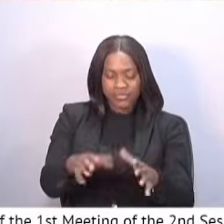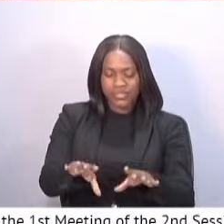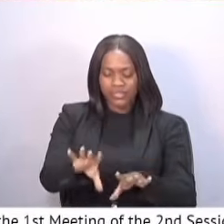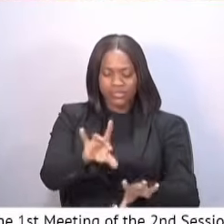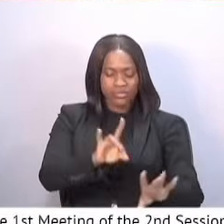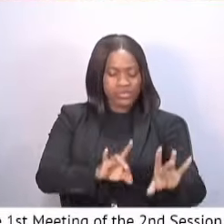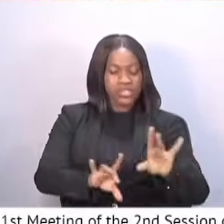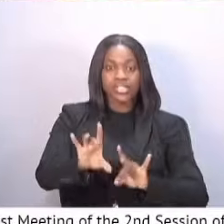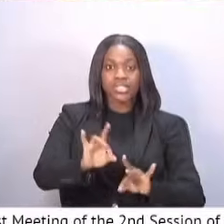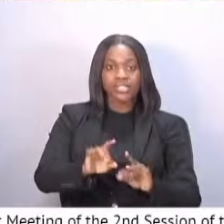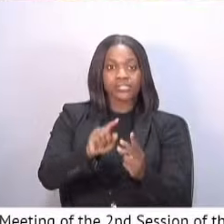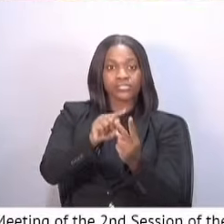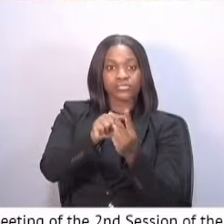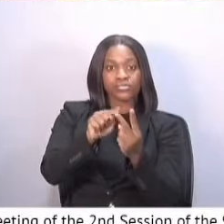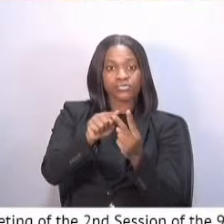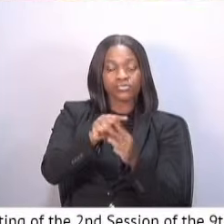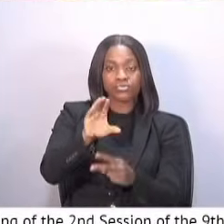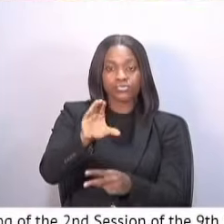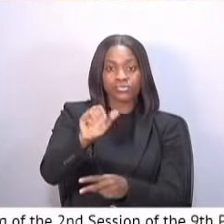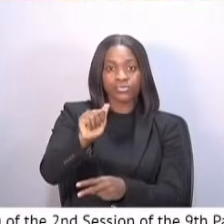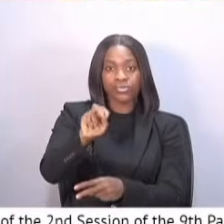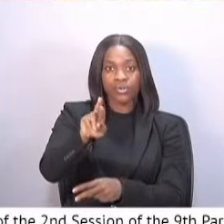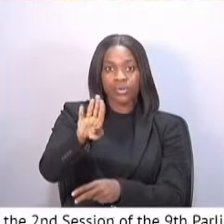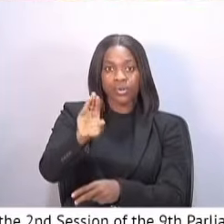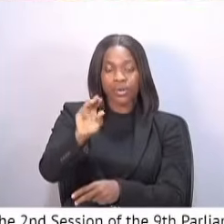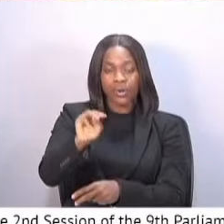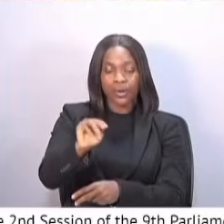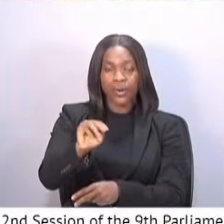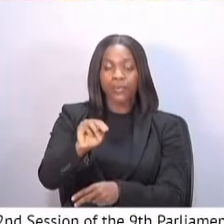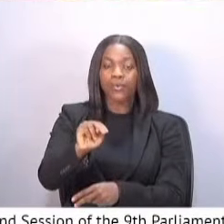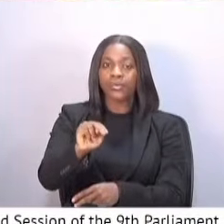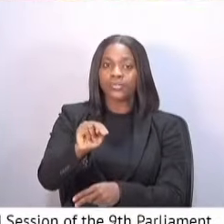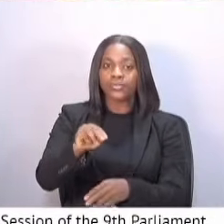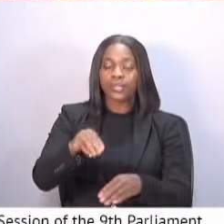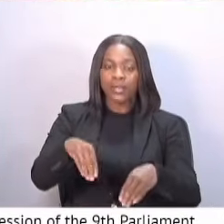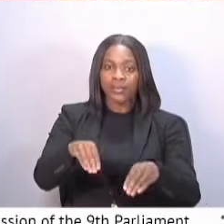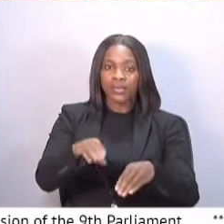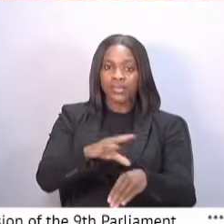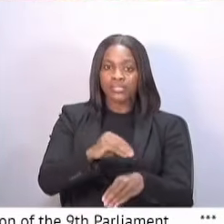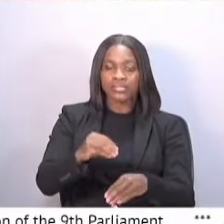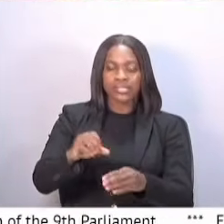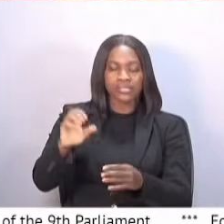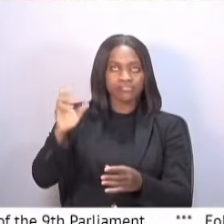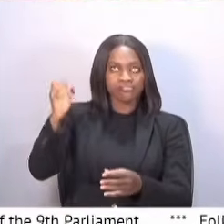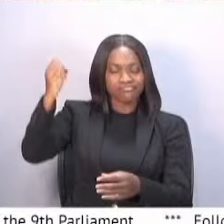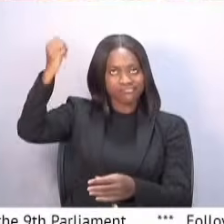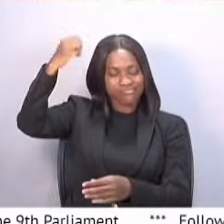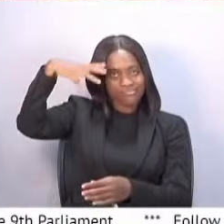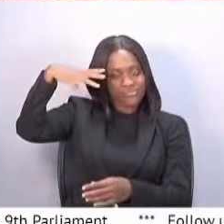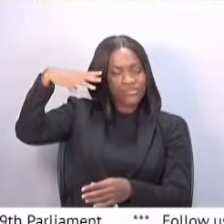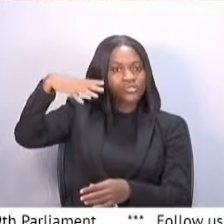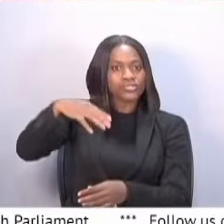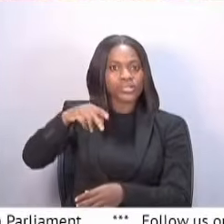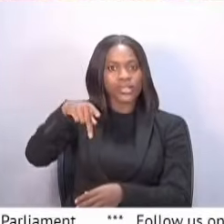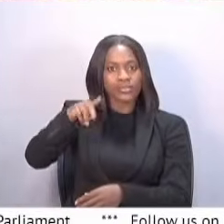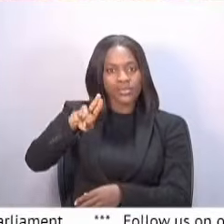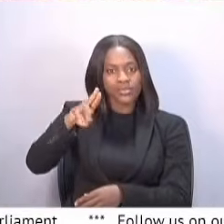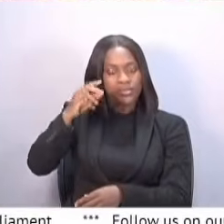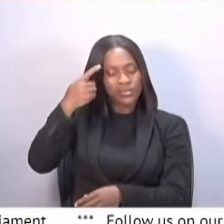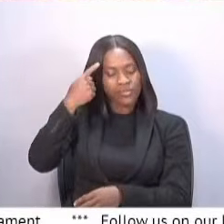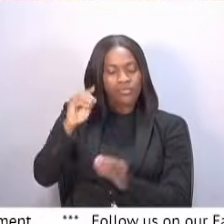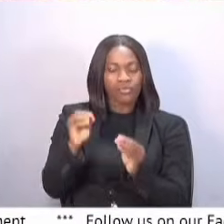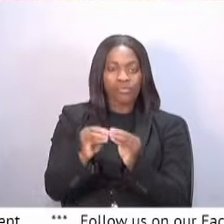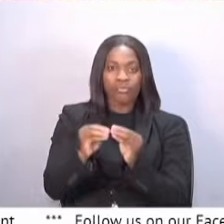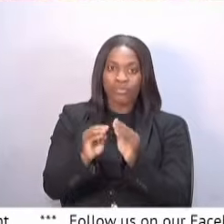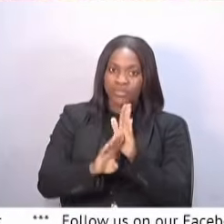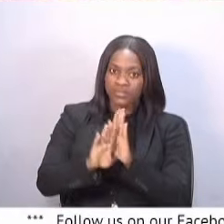selection of 2 carbon markets in solar PV and electric cars for further